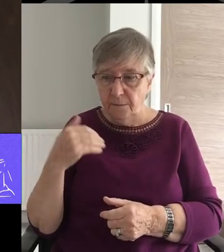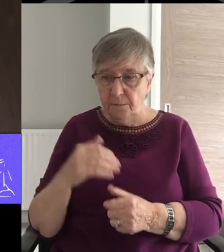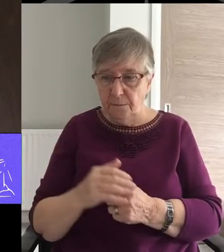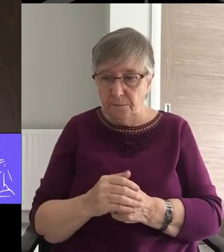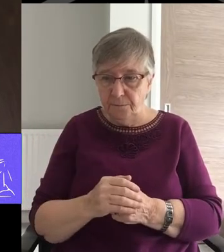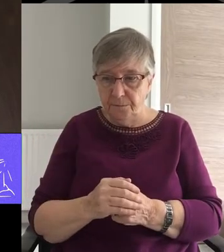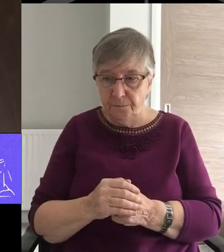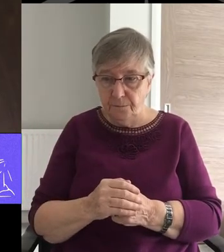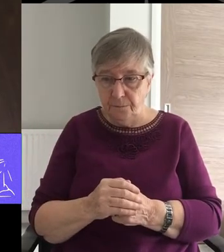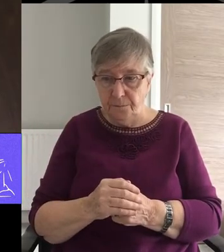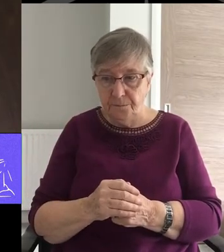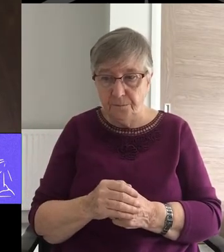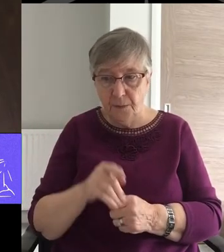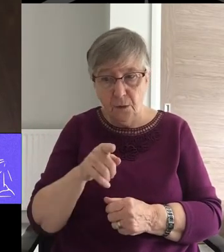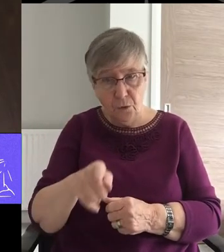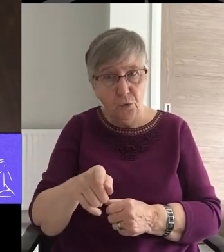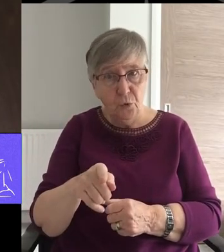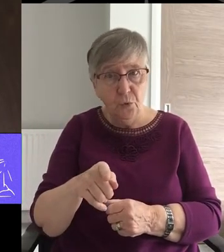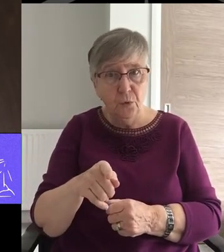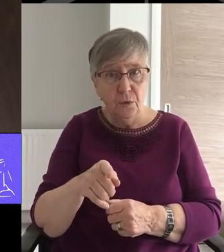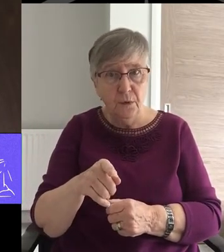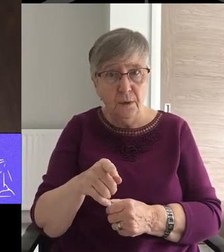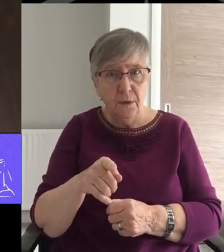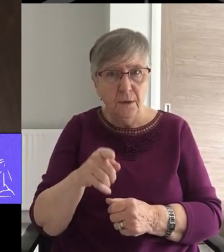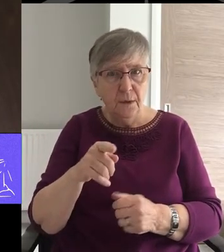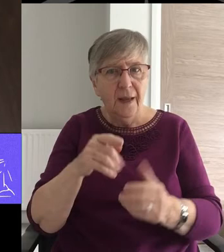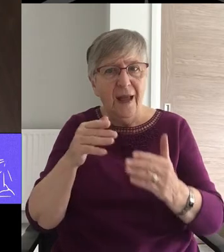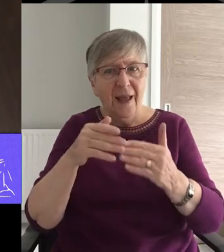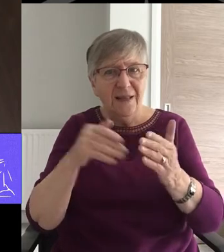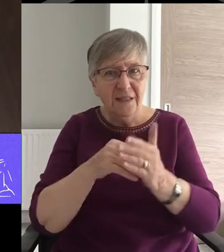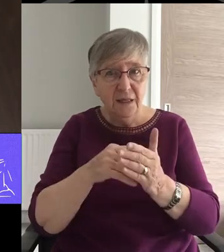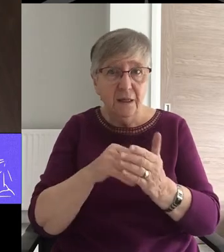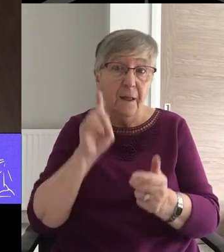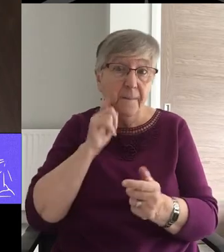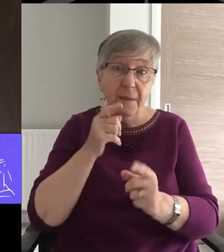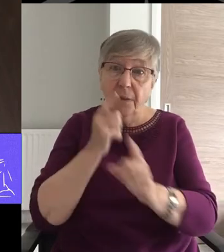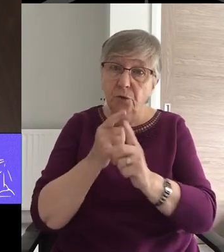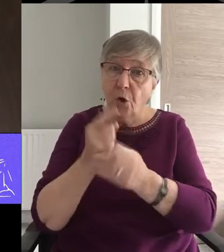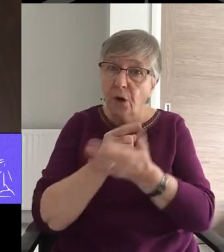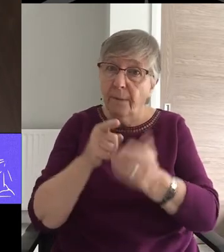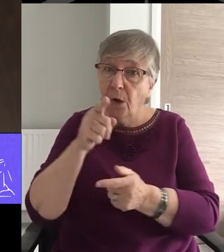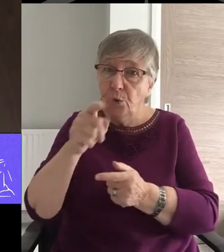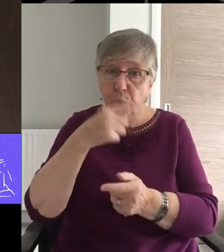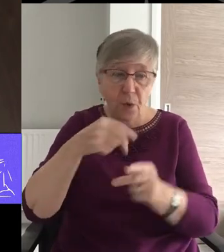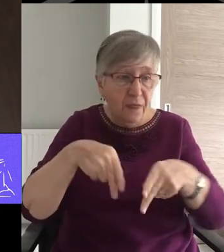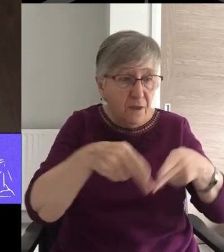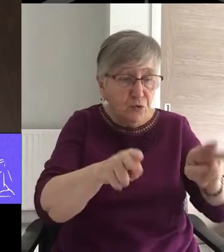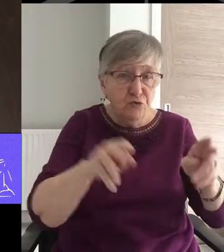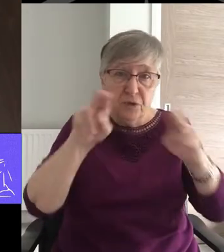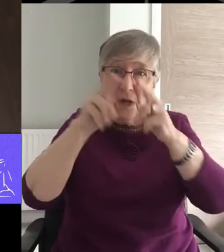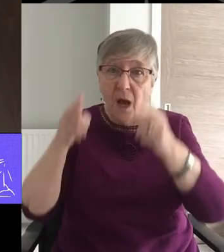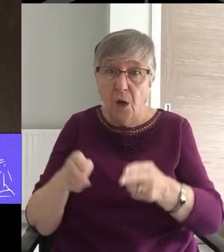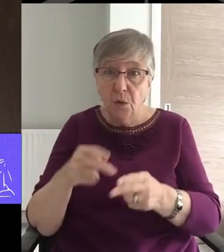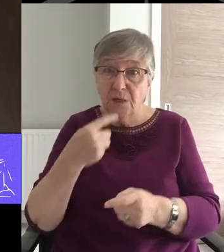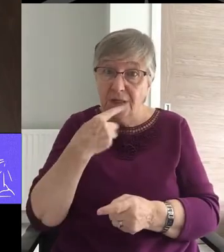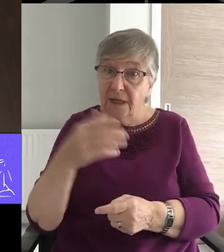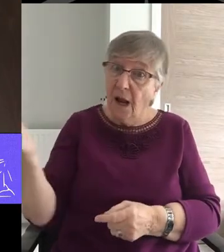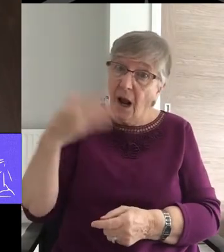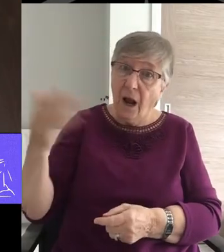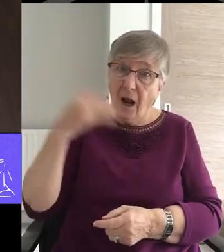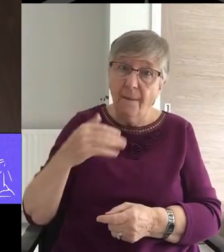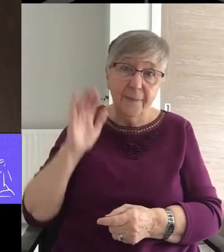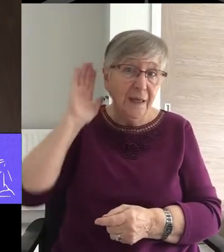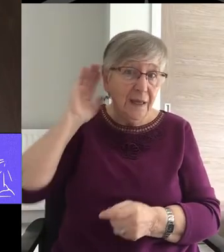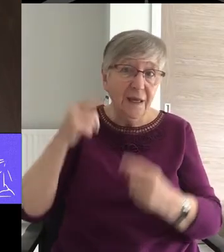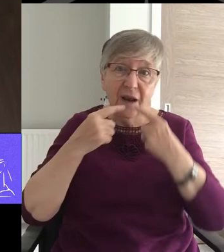As for you, son of man, your people are talking together about you by the walls and at the doors of the houses, saying to each other, come and hear the message